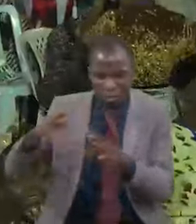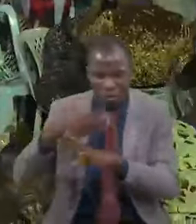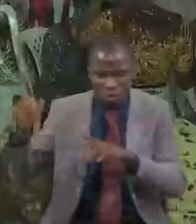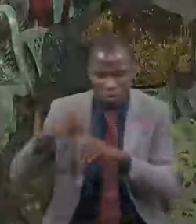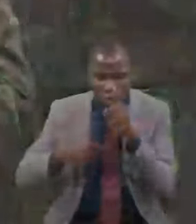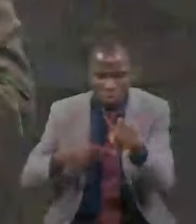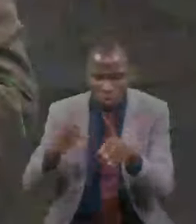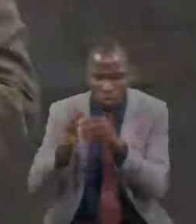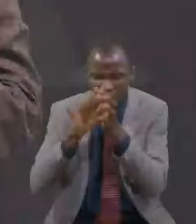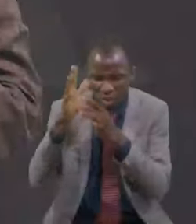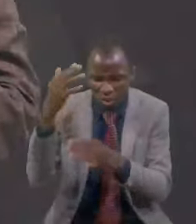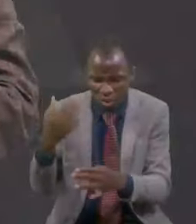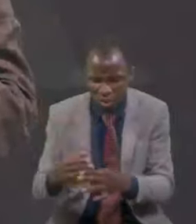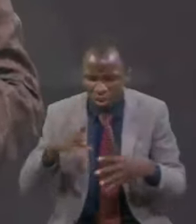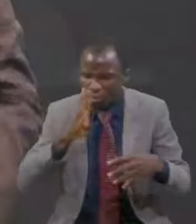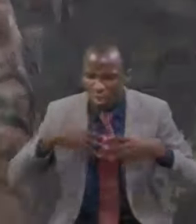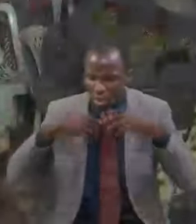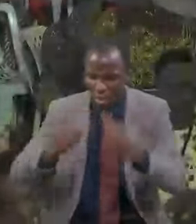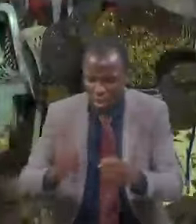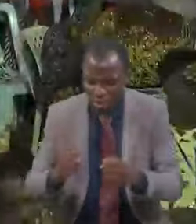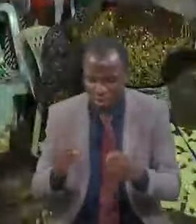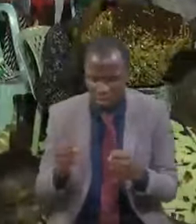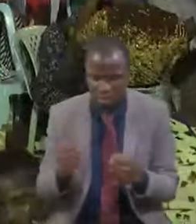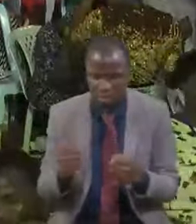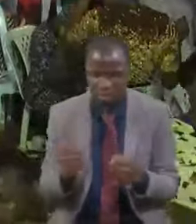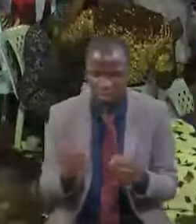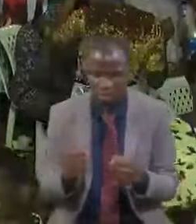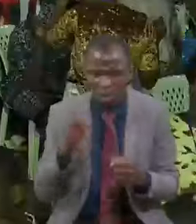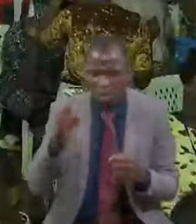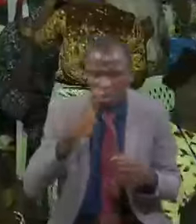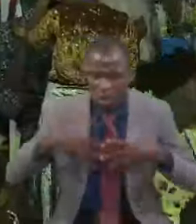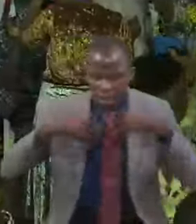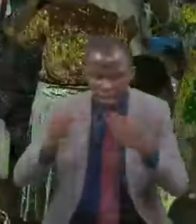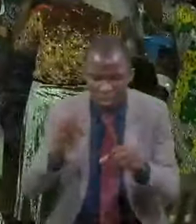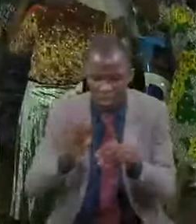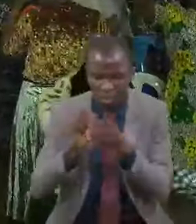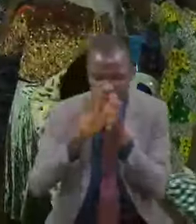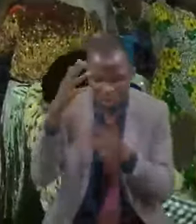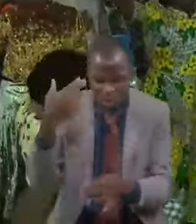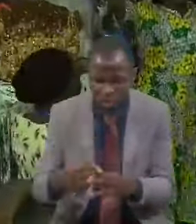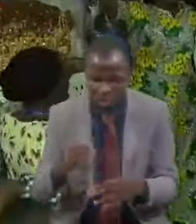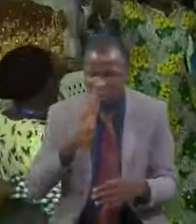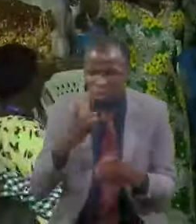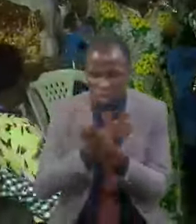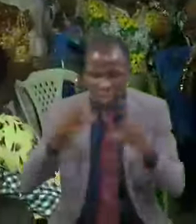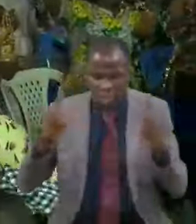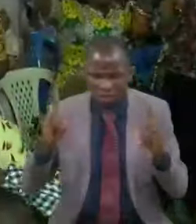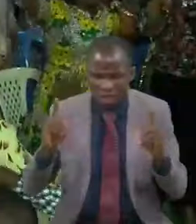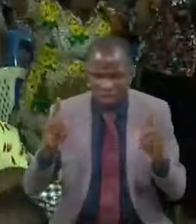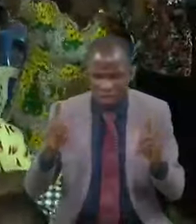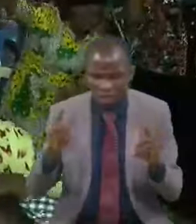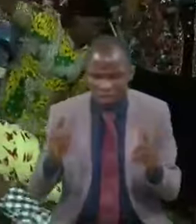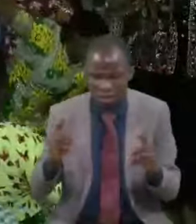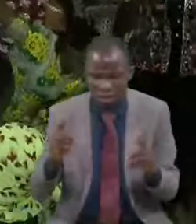Be healed. You are healed. Be delivered. You